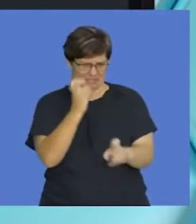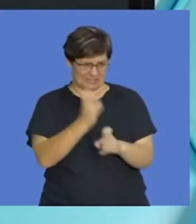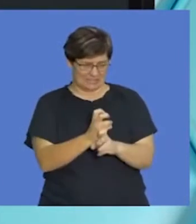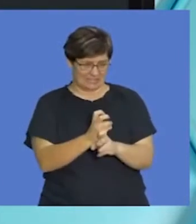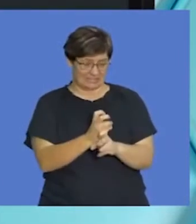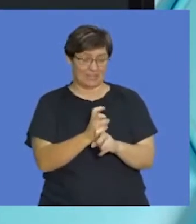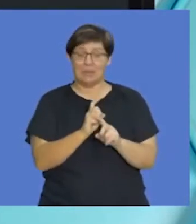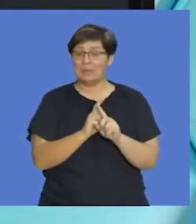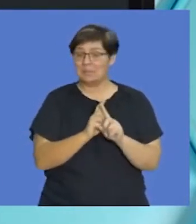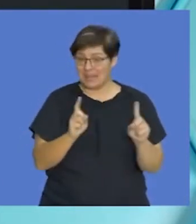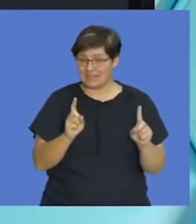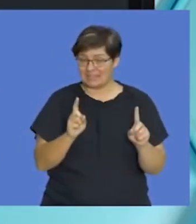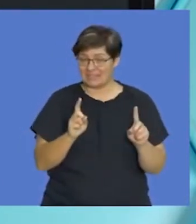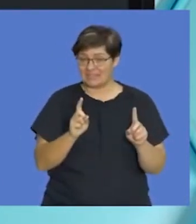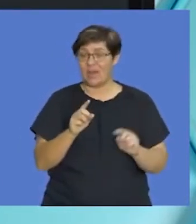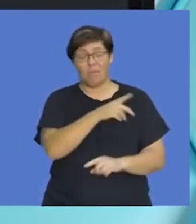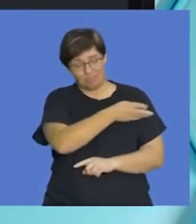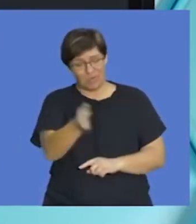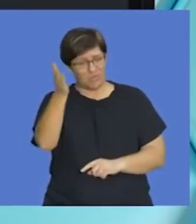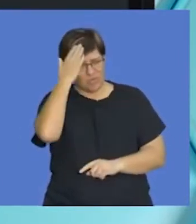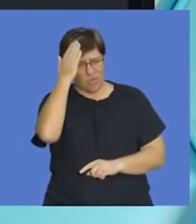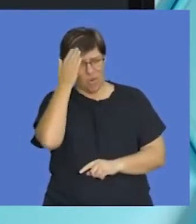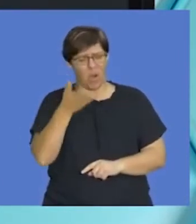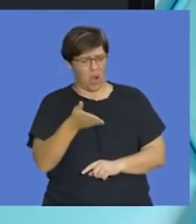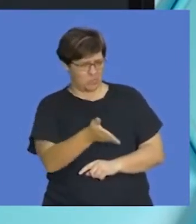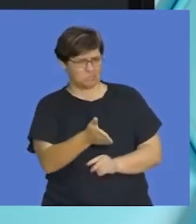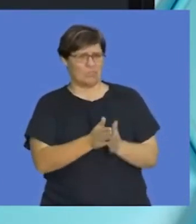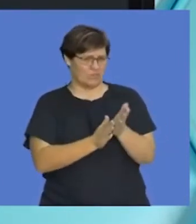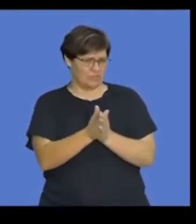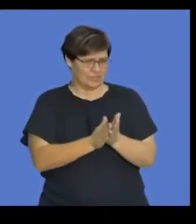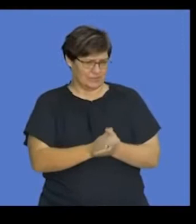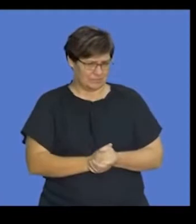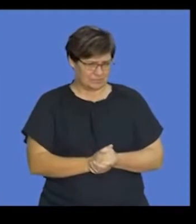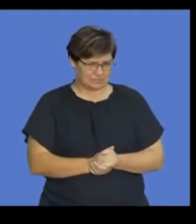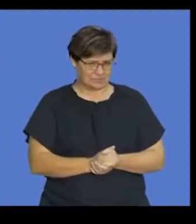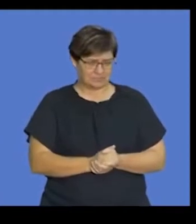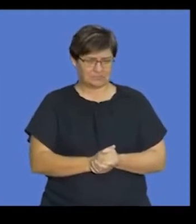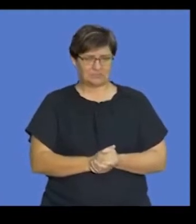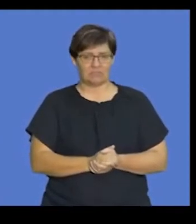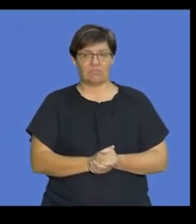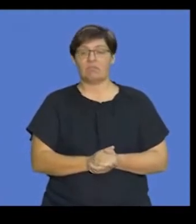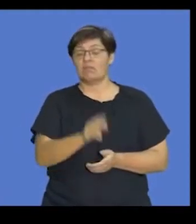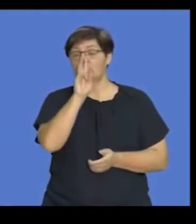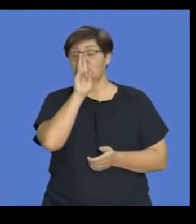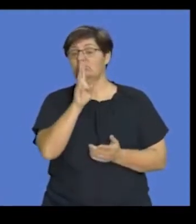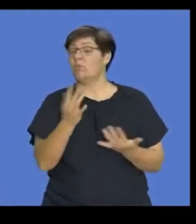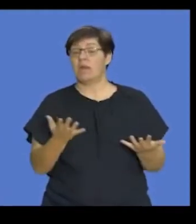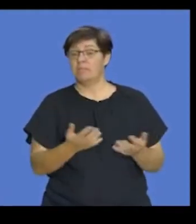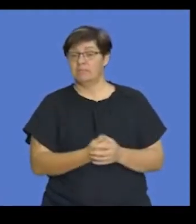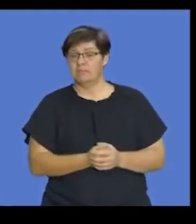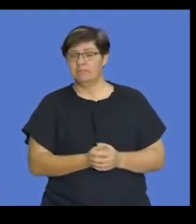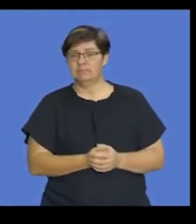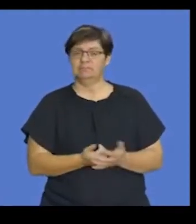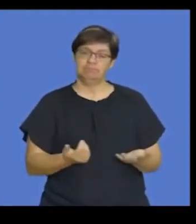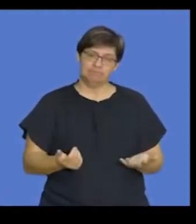but actually we all know friction exists, okay? So we're going to look at that today. So where are we going?